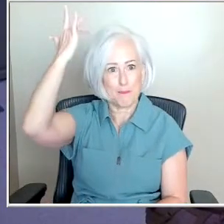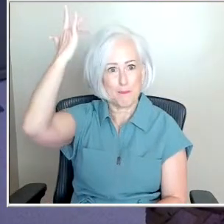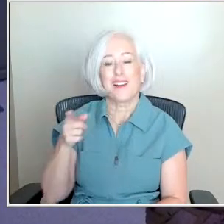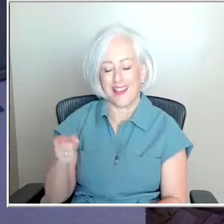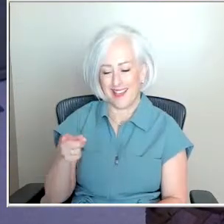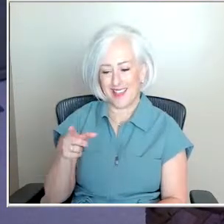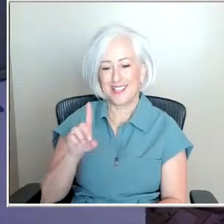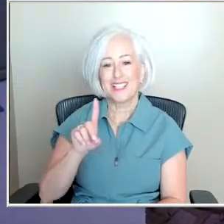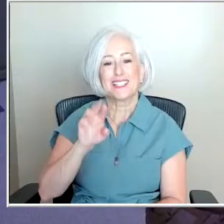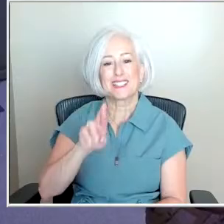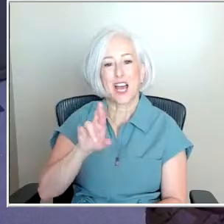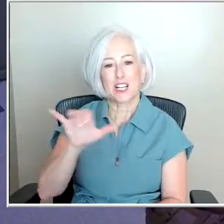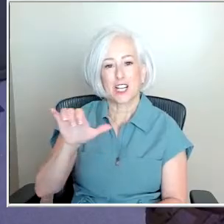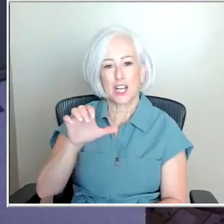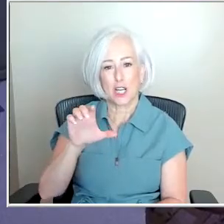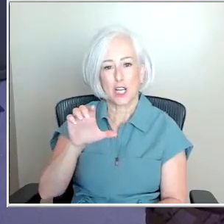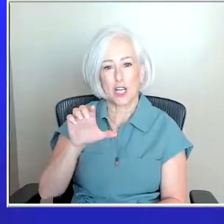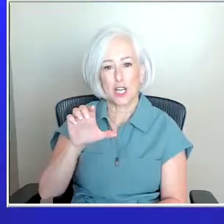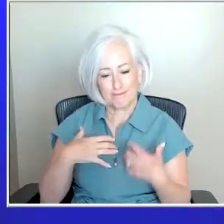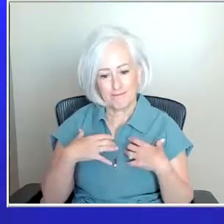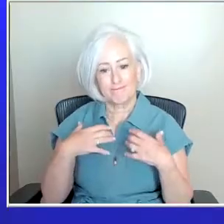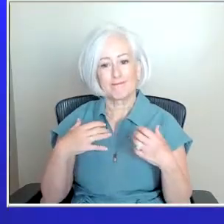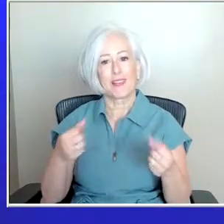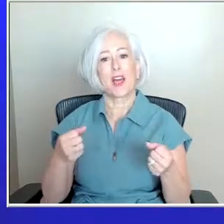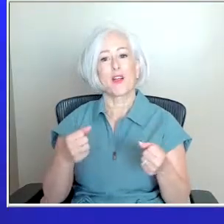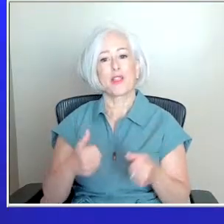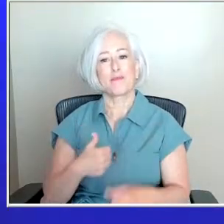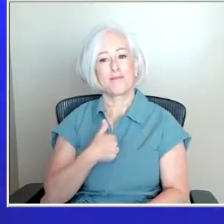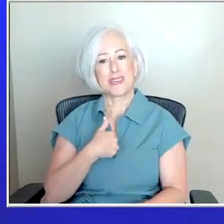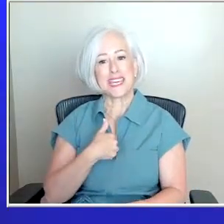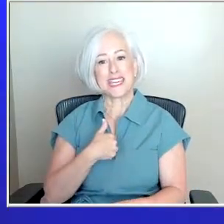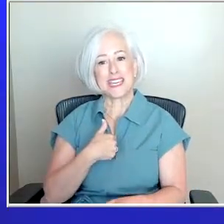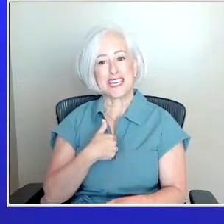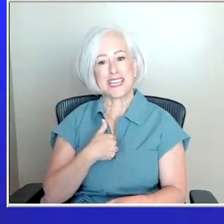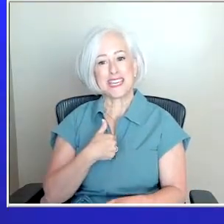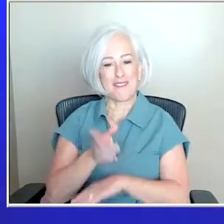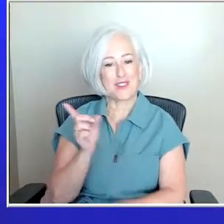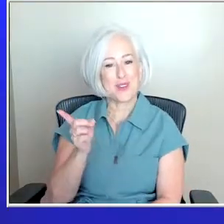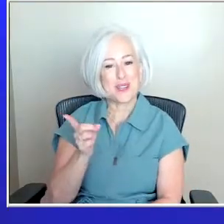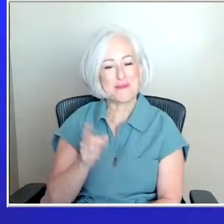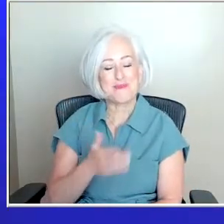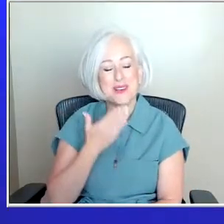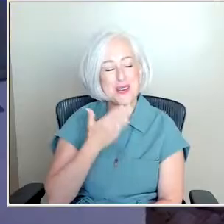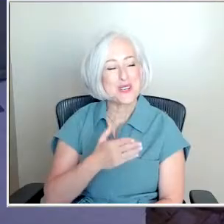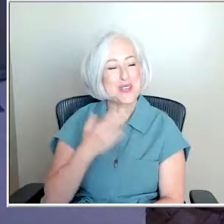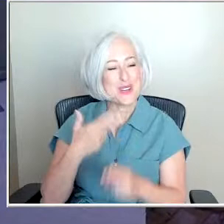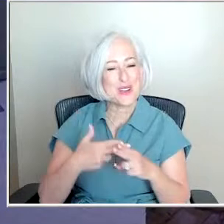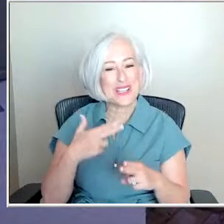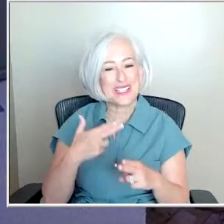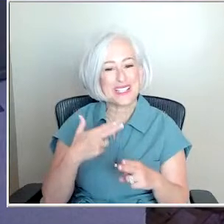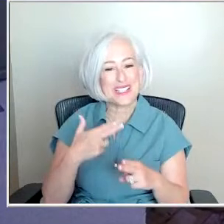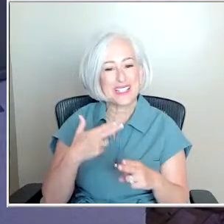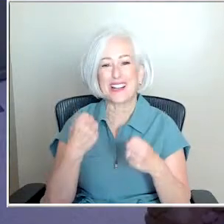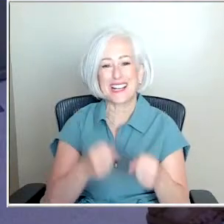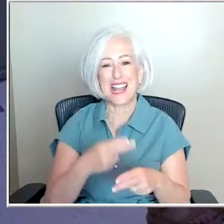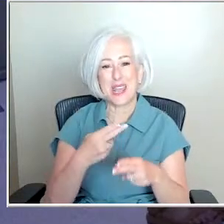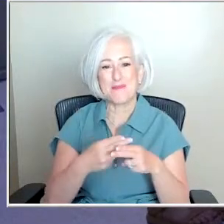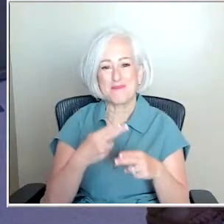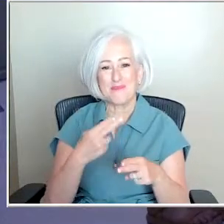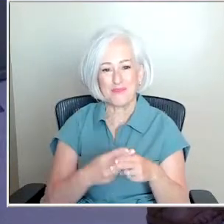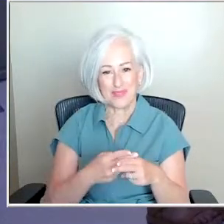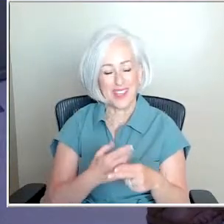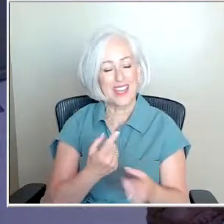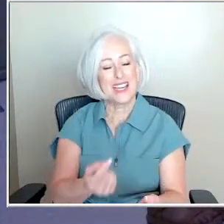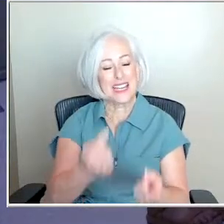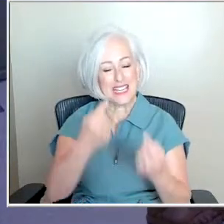better. And so he's named after him. Yeah, right? good guy, good name, Yeah. good strong name. And he comes into the cancer center, he